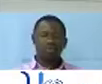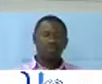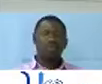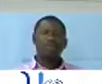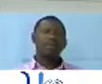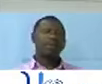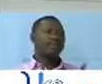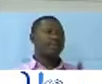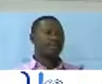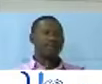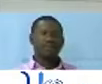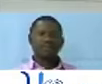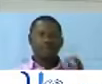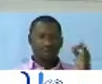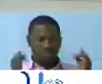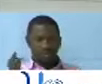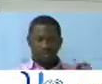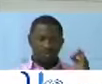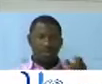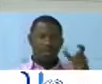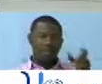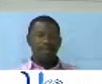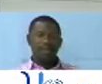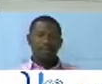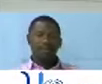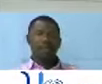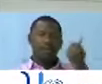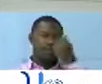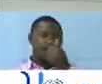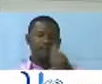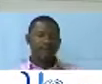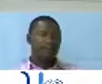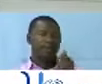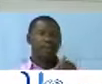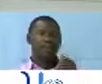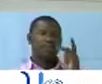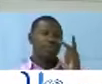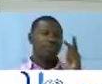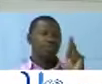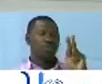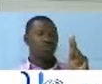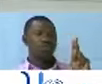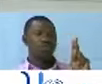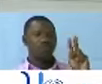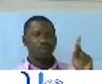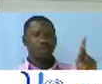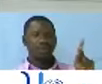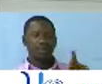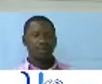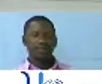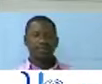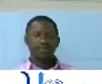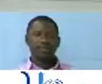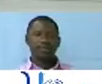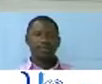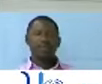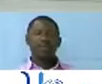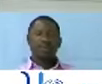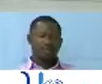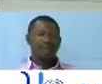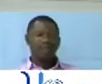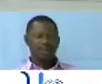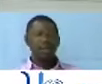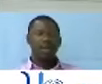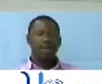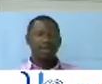yu nekké ci diwani Africa. In the UK. Ak Angleterre. You had a delegation that was led by